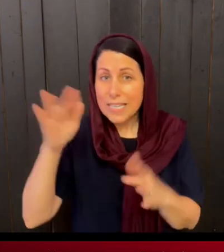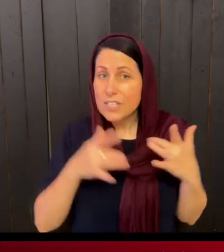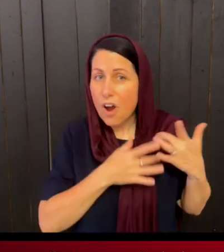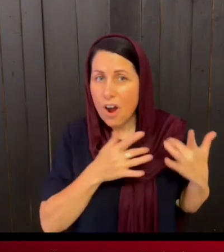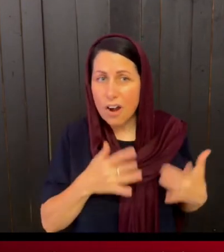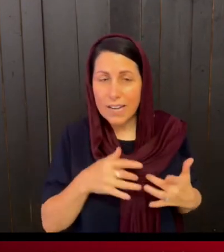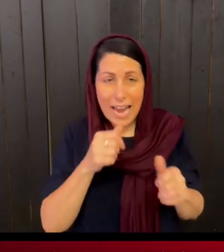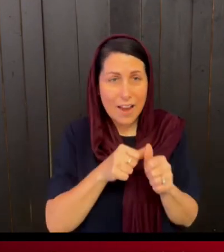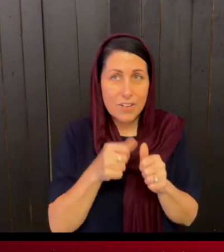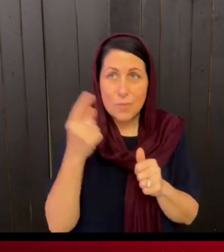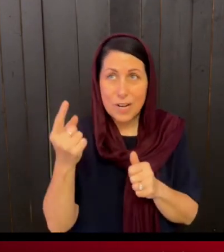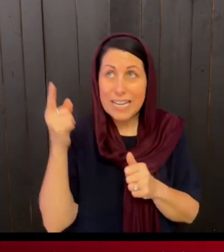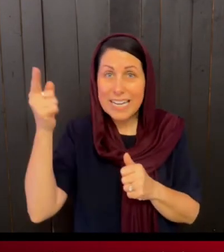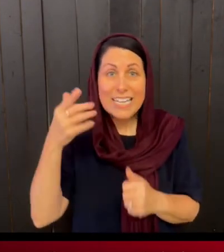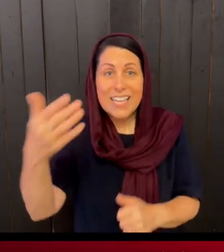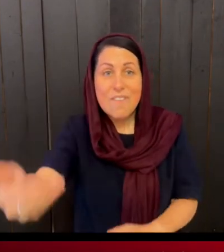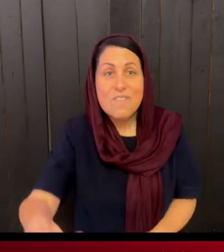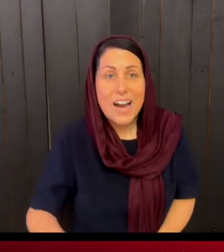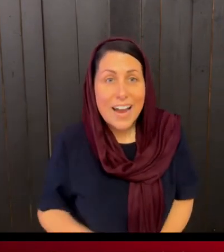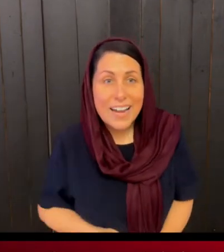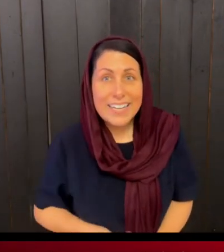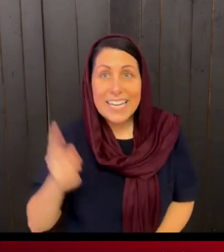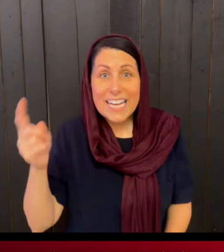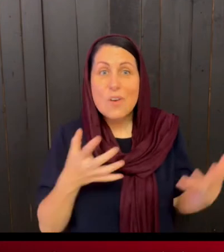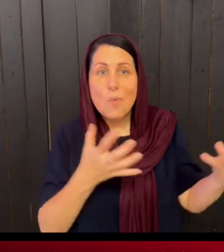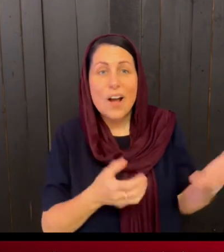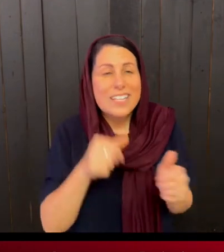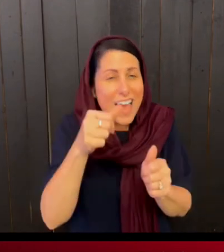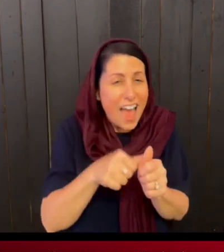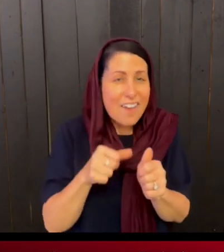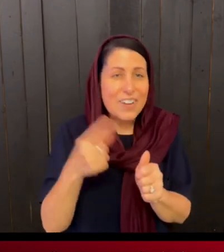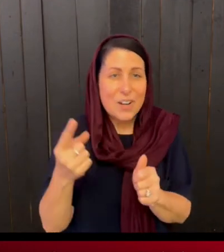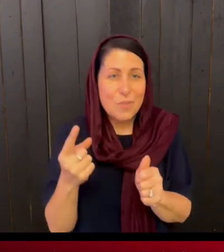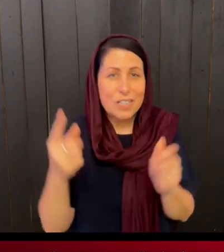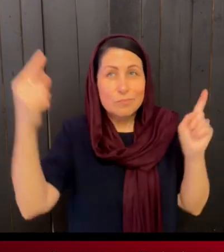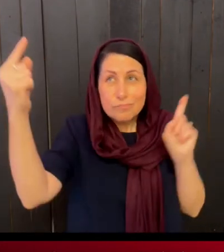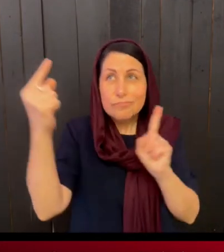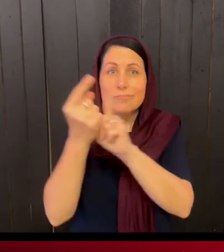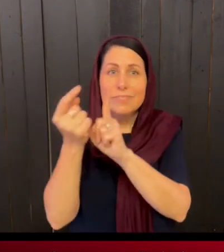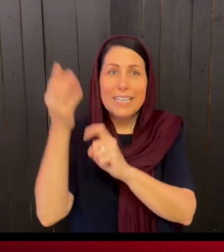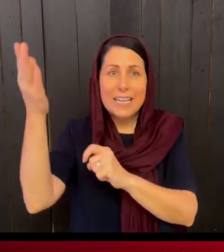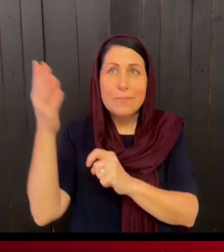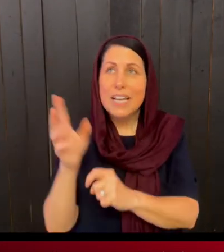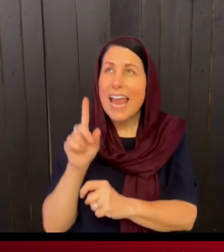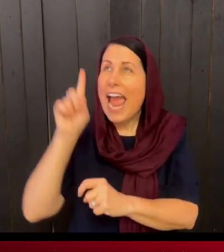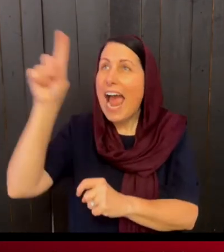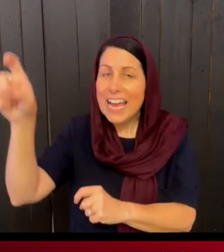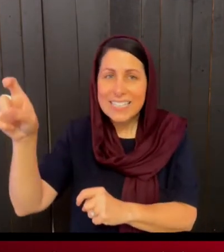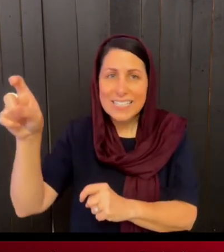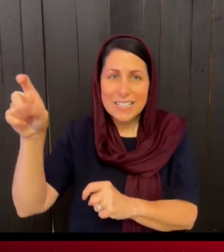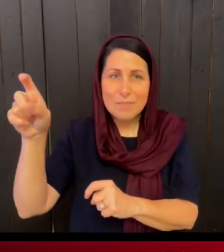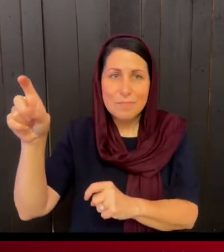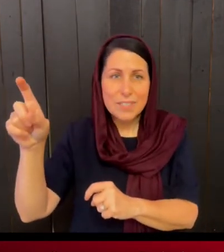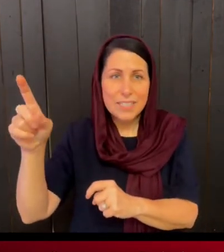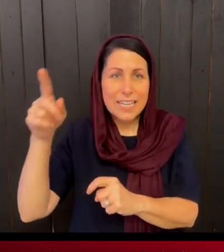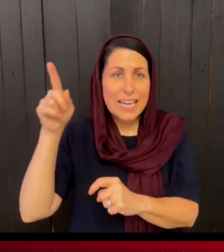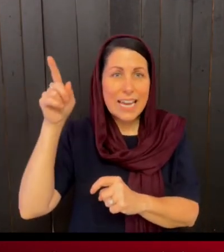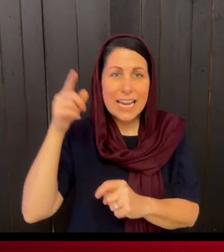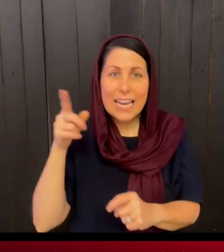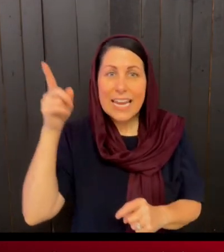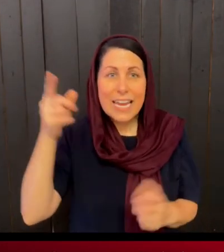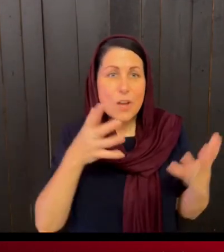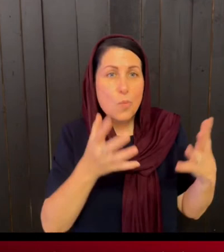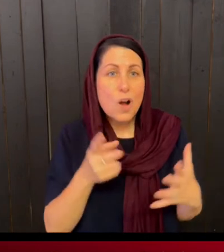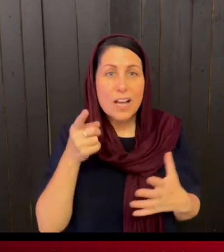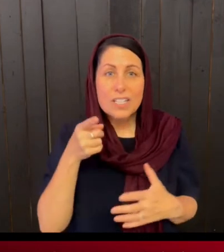everyone. He's inviting everyone. He's wanting everyone to come to him and ask him. Just ask him. Just approach him humbly and ask him. And he is